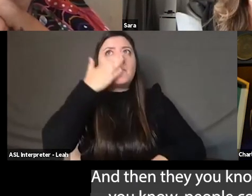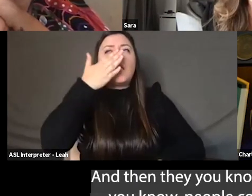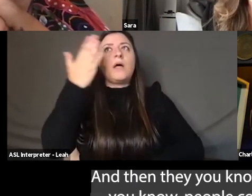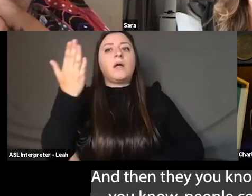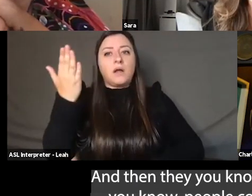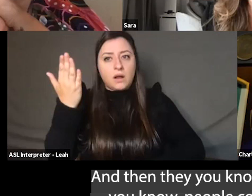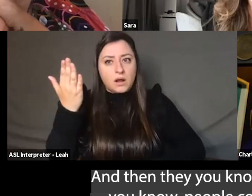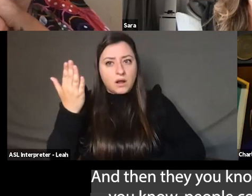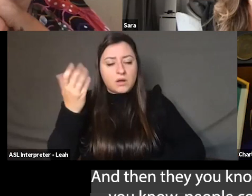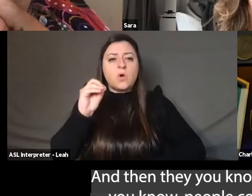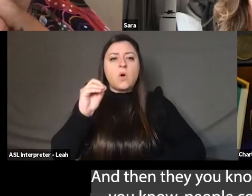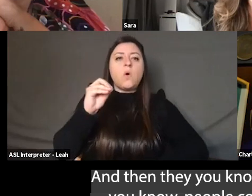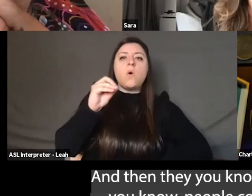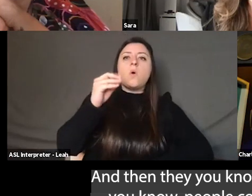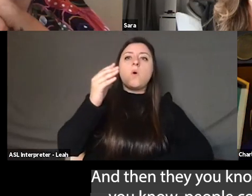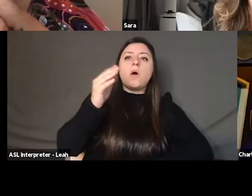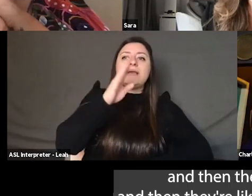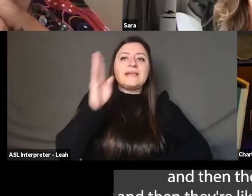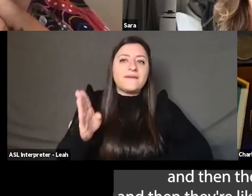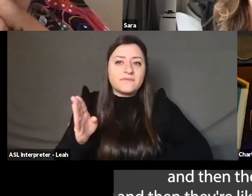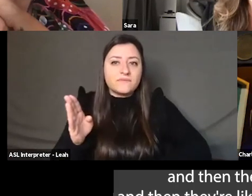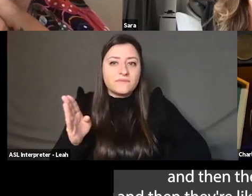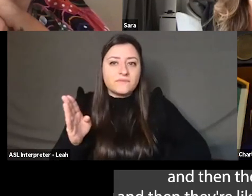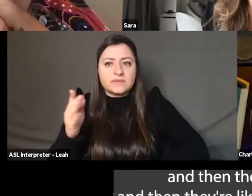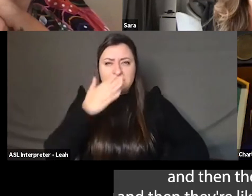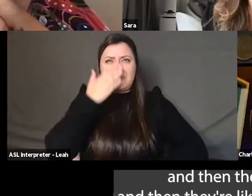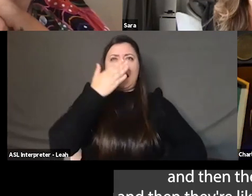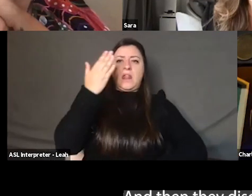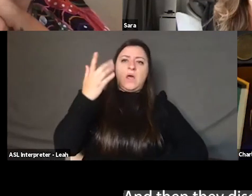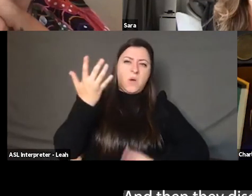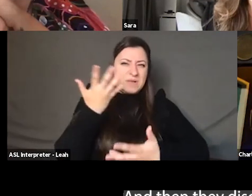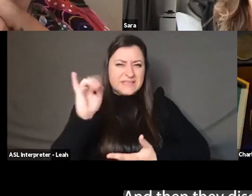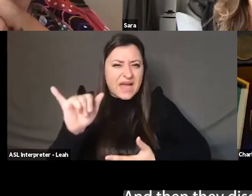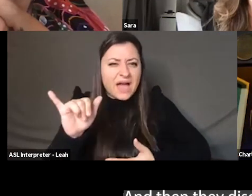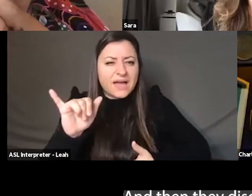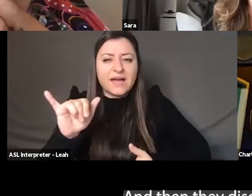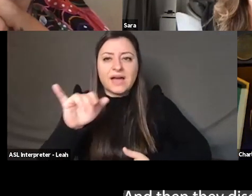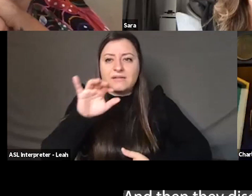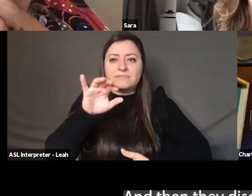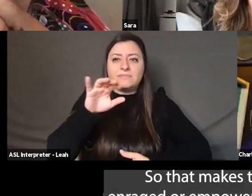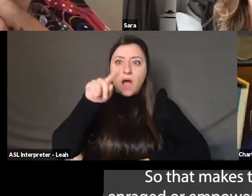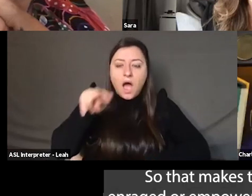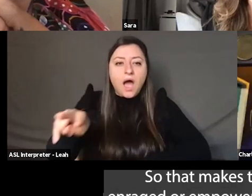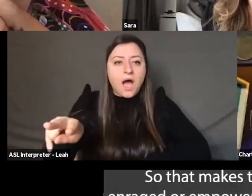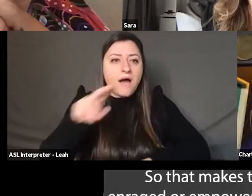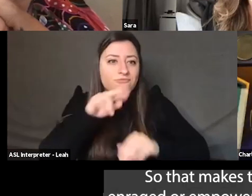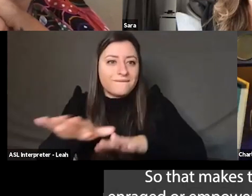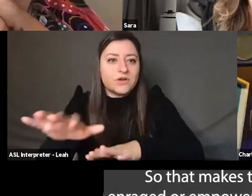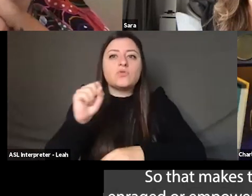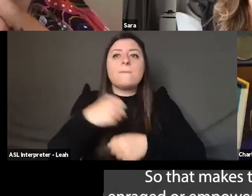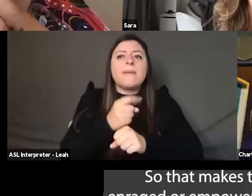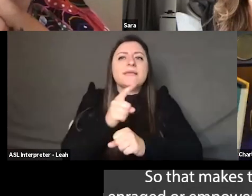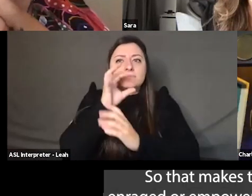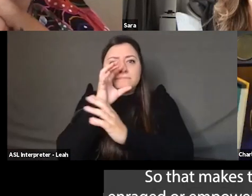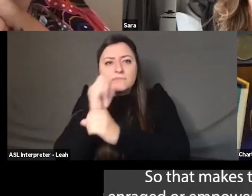know, so we never say, you know, and but people come the first time and then they smell and then they're like, what's there? And then they discover the river. So that makes them